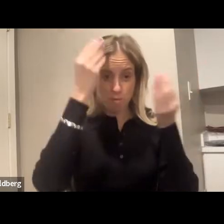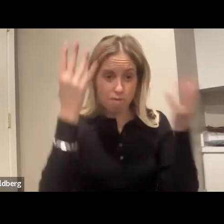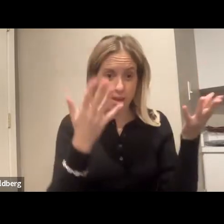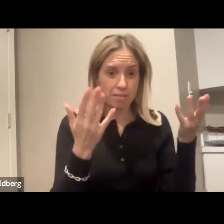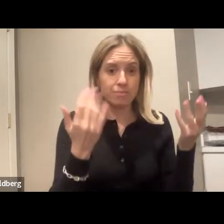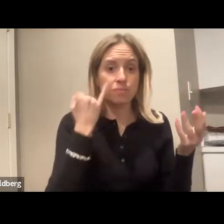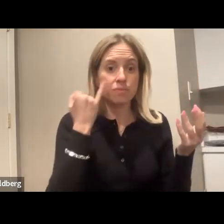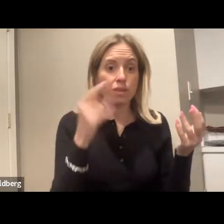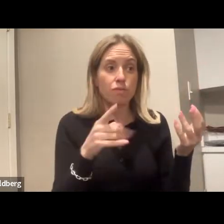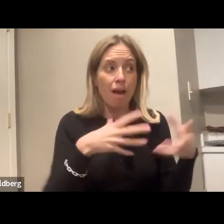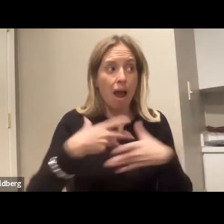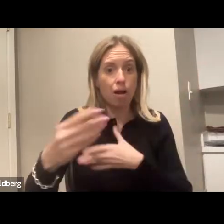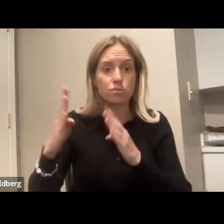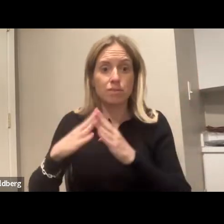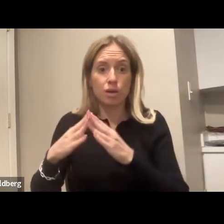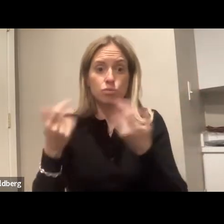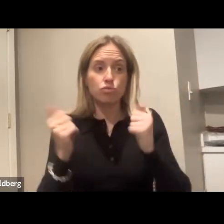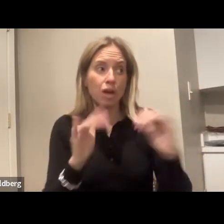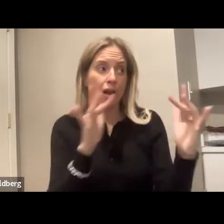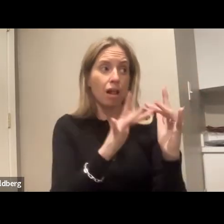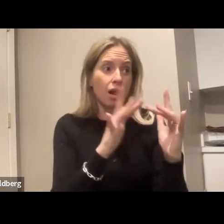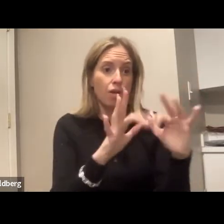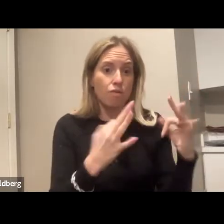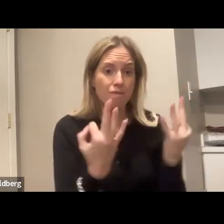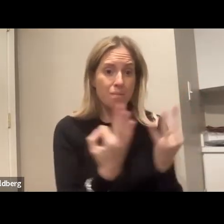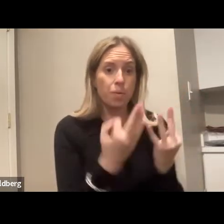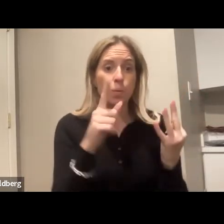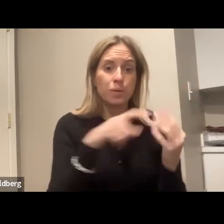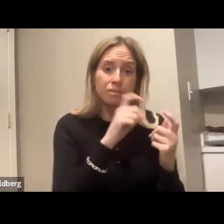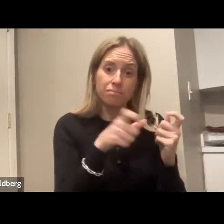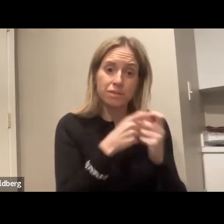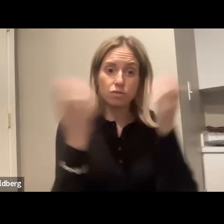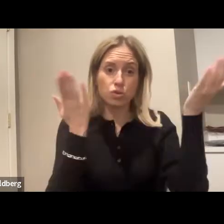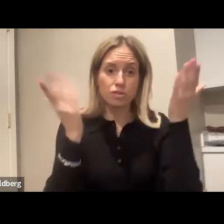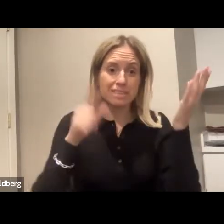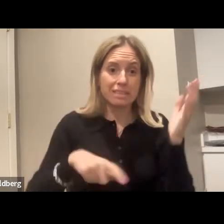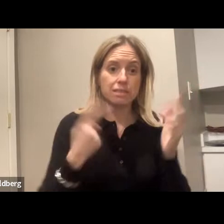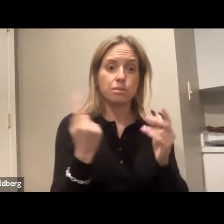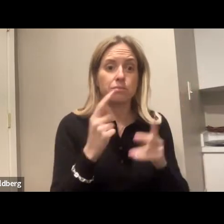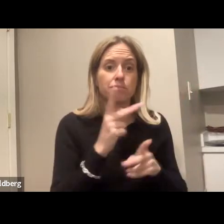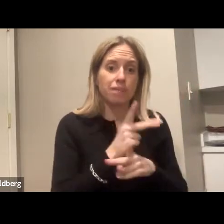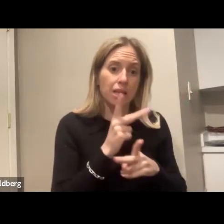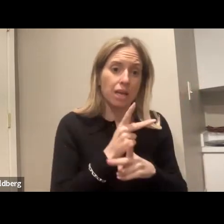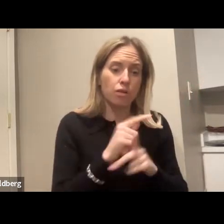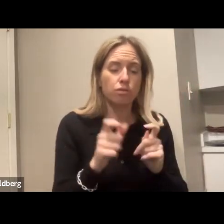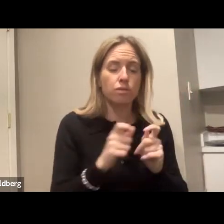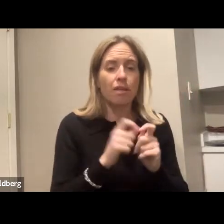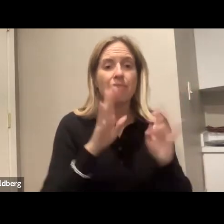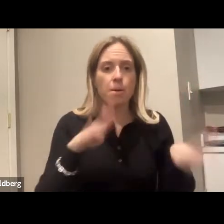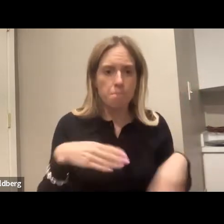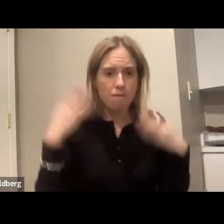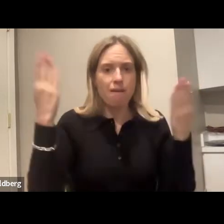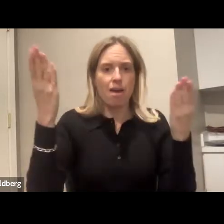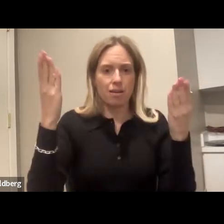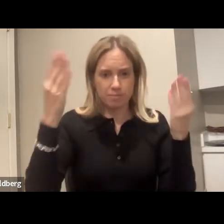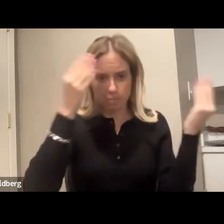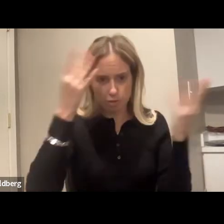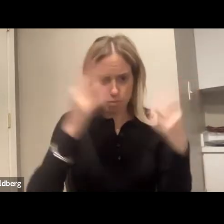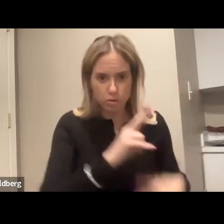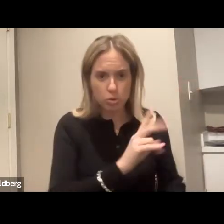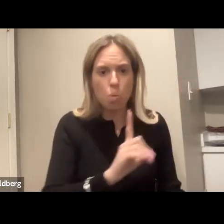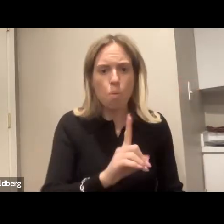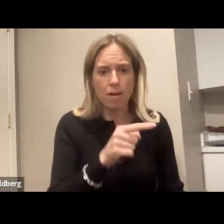if you're out of town and you're trying to reach a family member or you need a specific service or something like that, they provide that information.